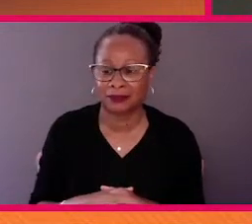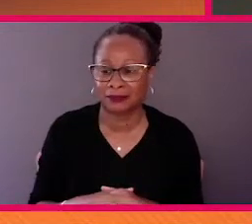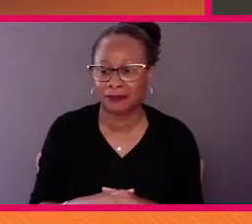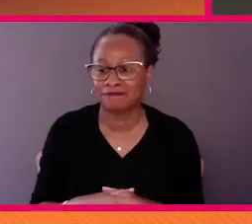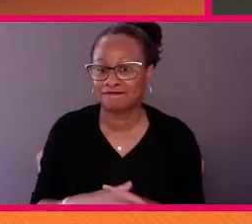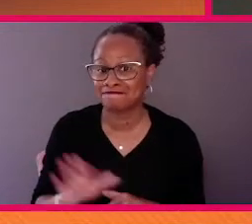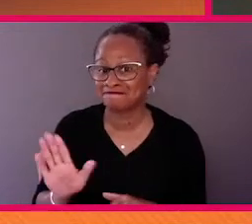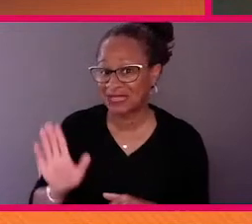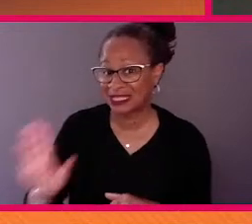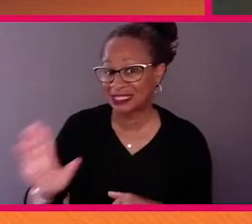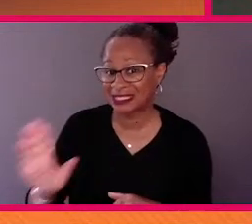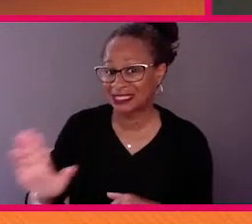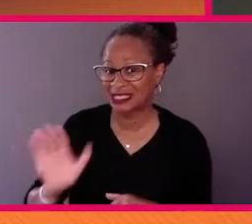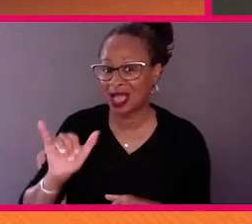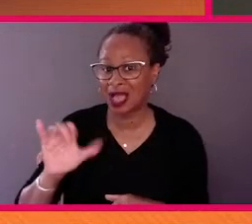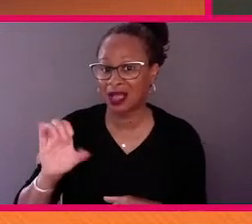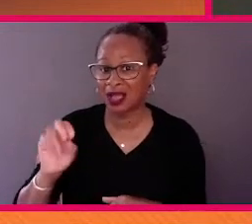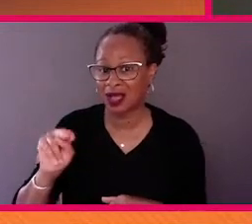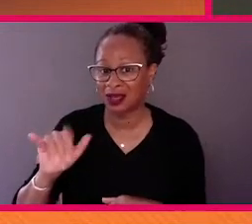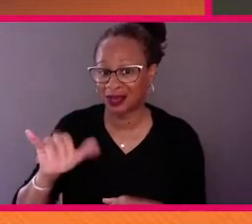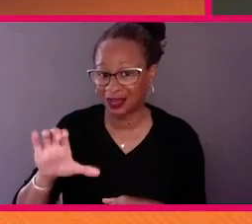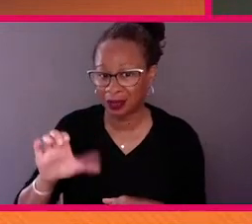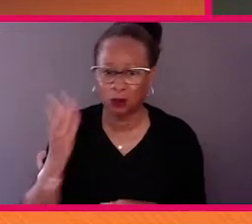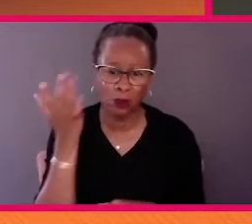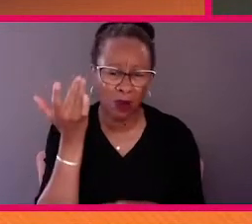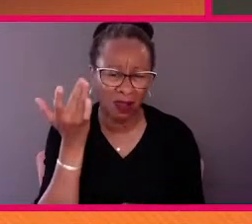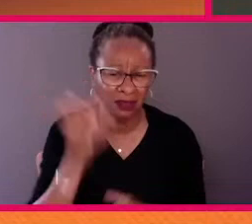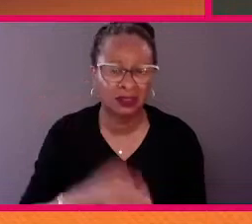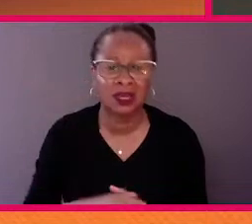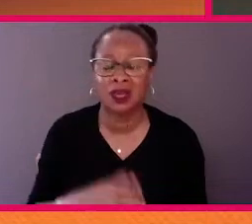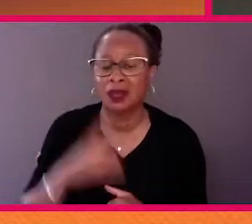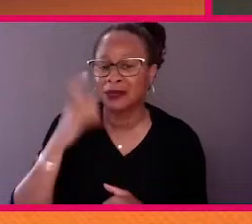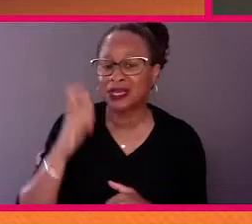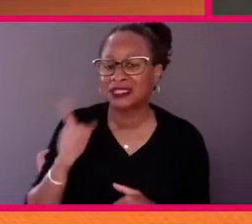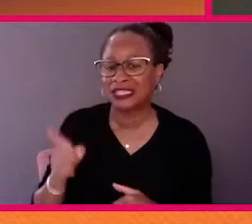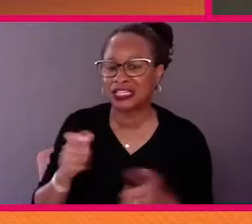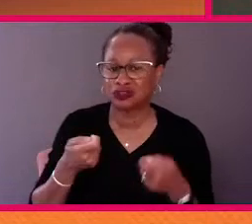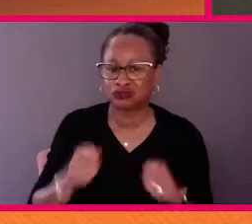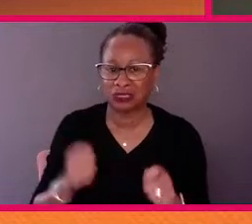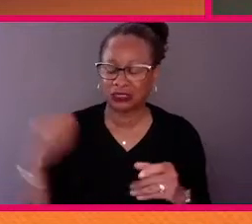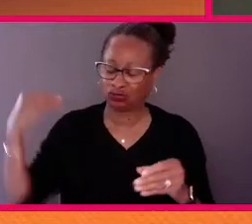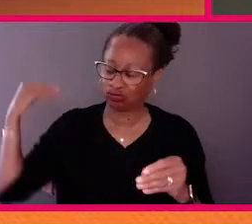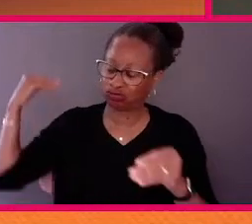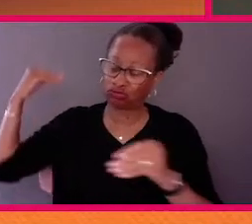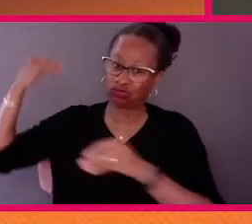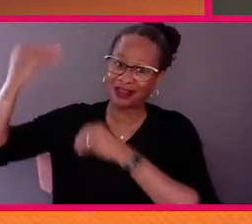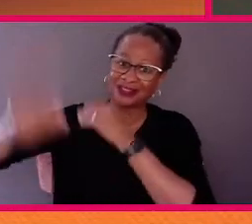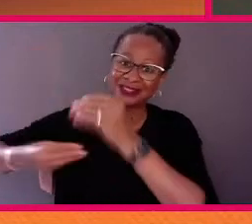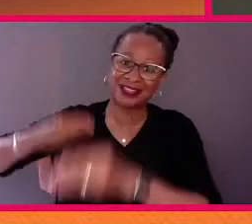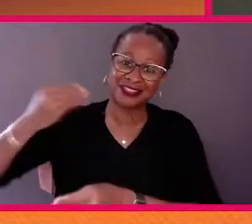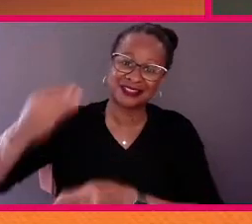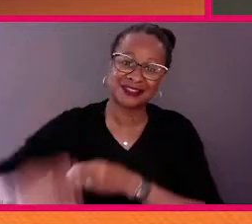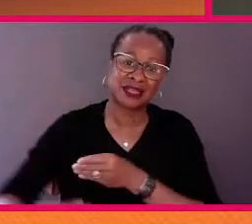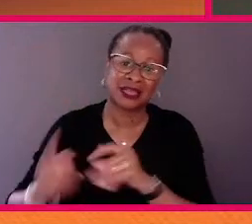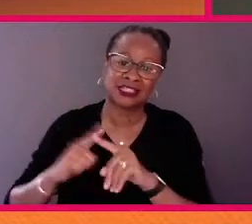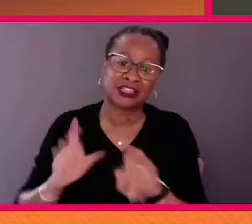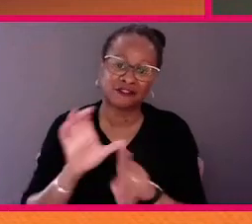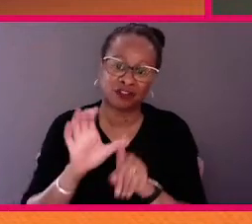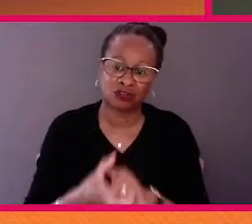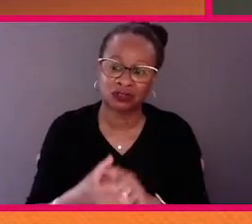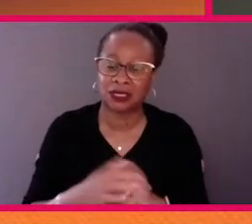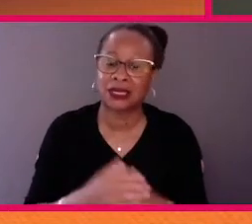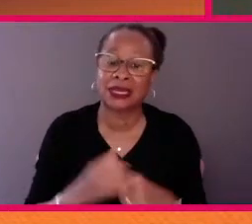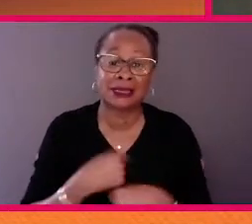he's iconic in a way that I think he really transcend different cultures, and he made great films